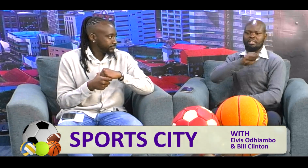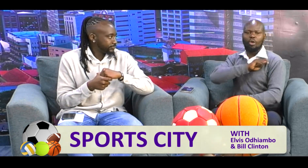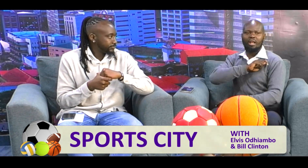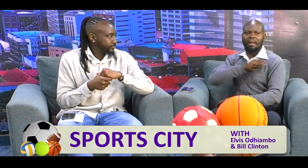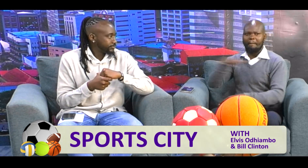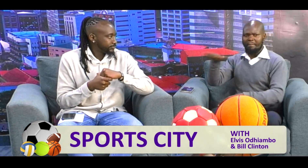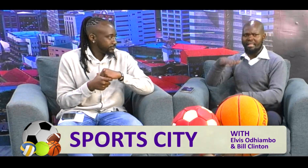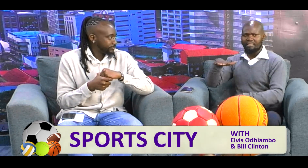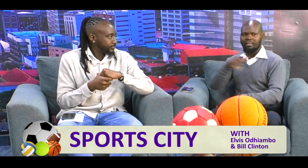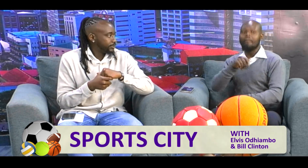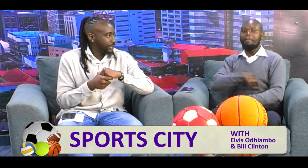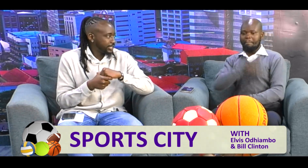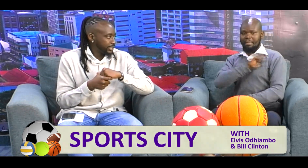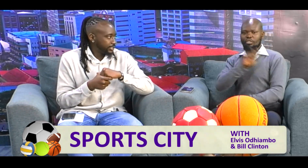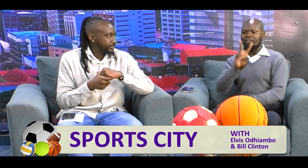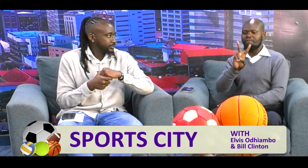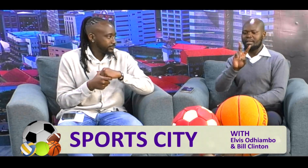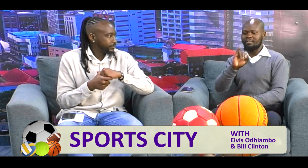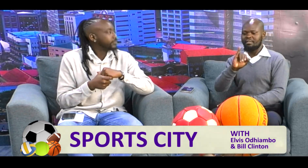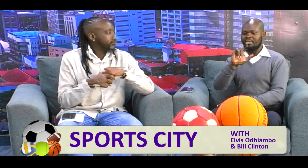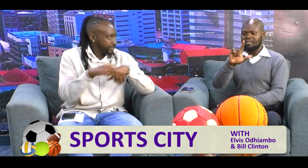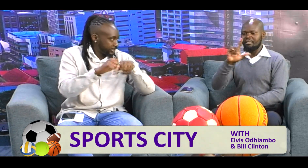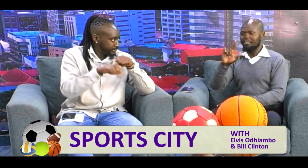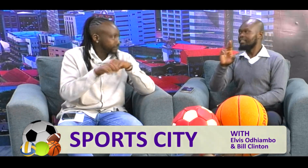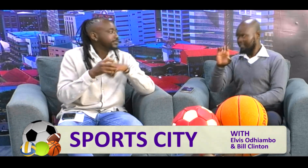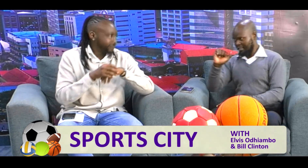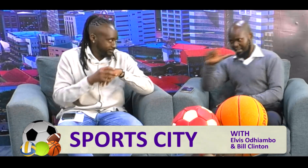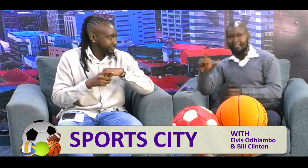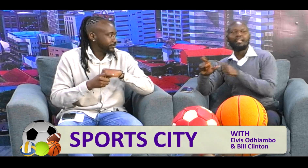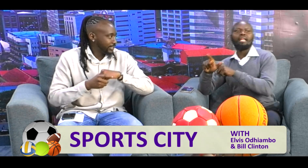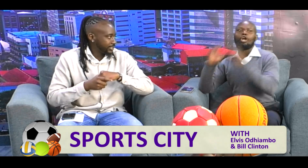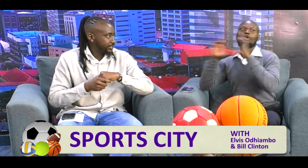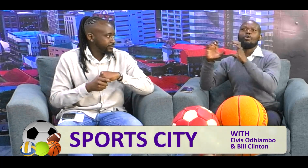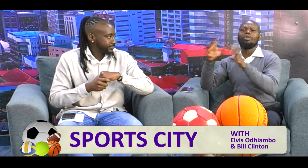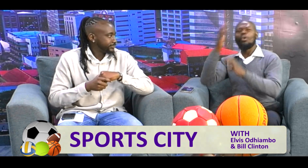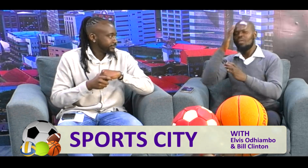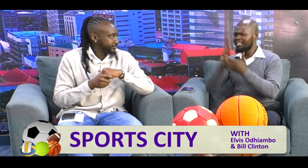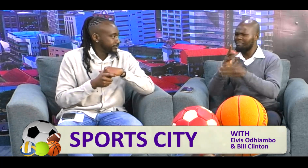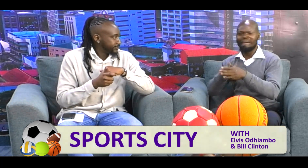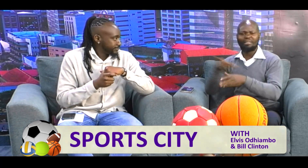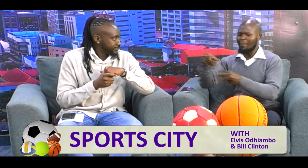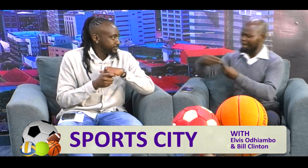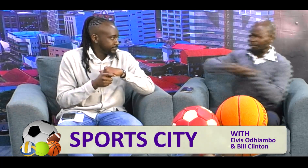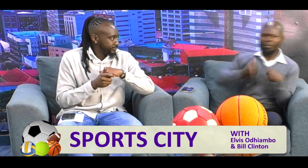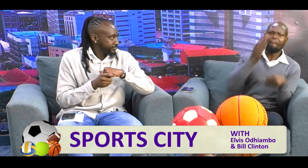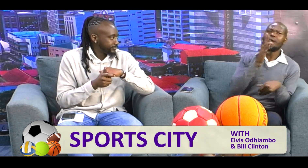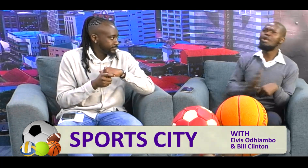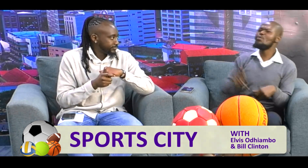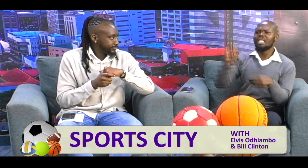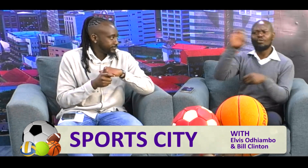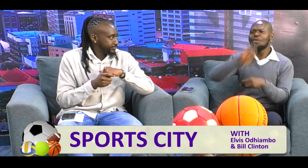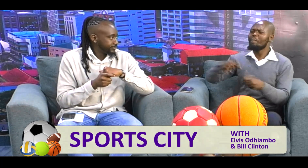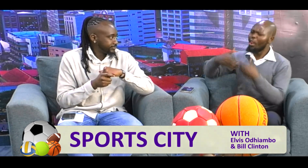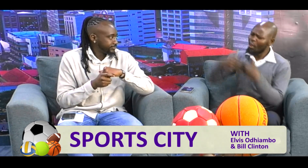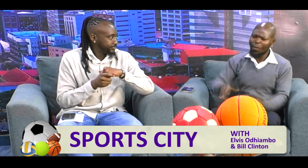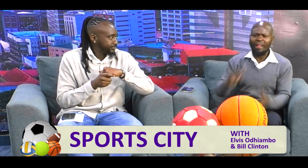to Villarreal, yes. Yeah, Villarreal. Yes. He moved to the Spanish league, Villarreal,